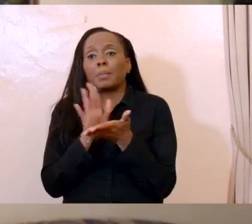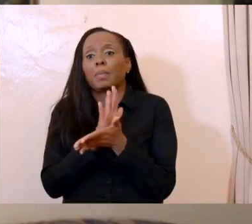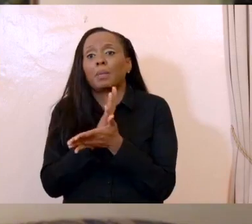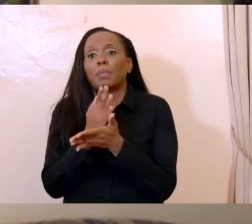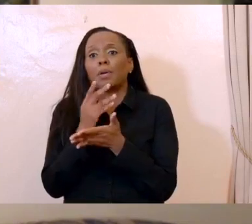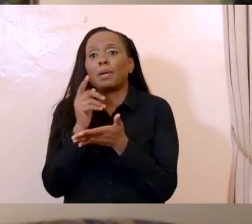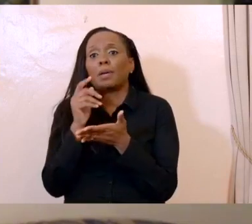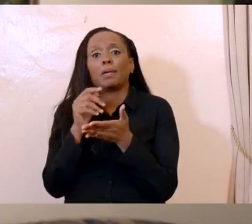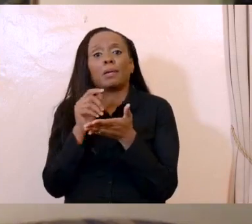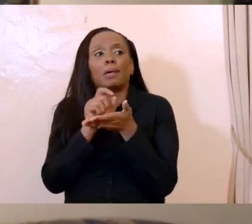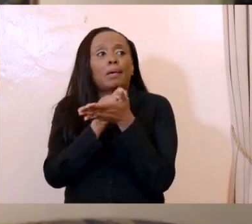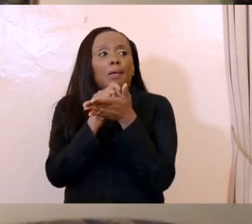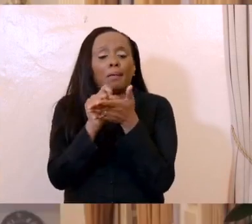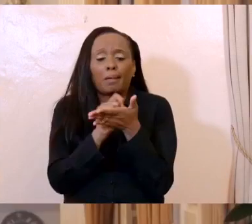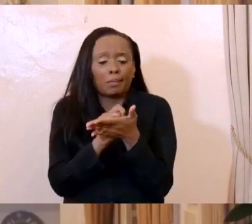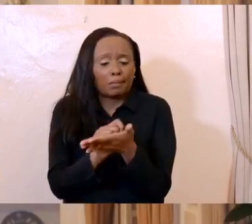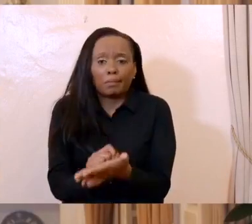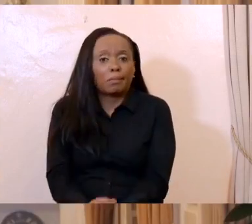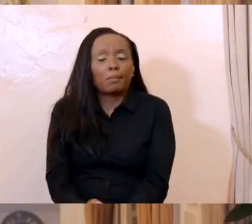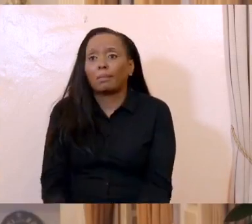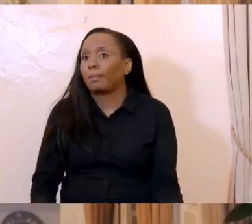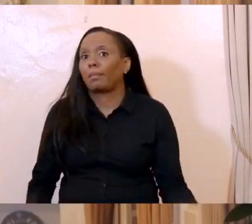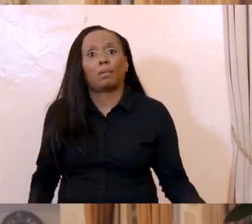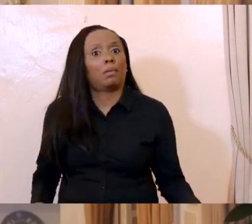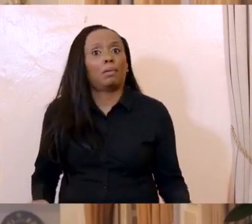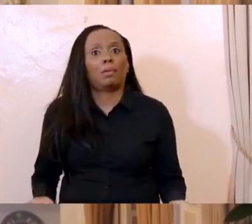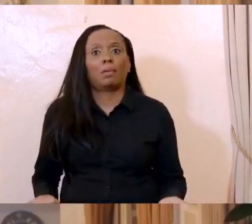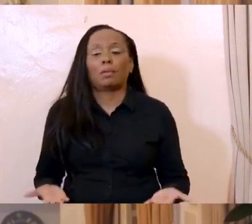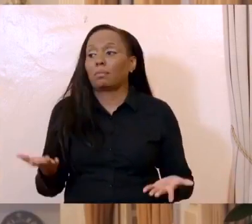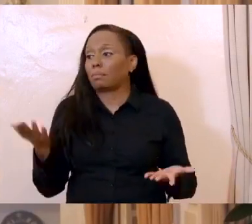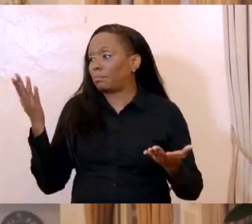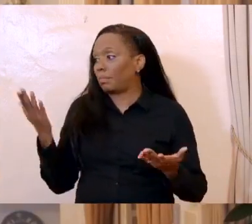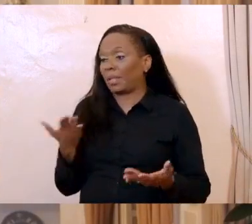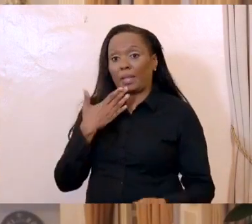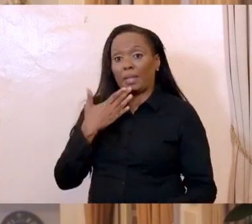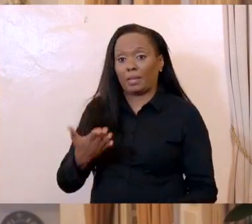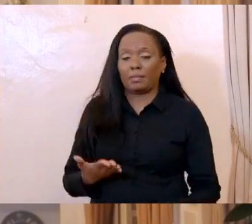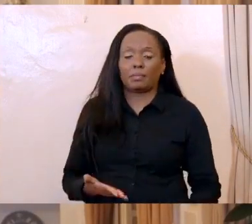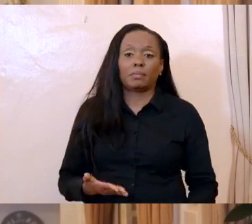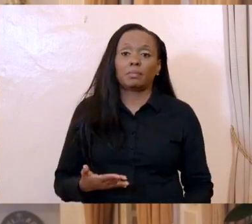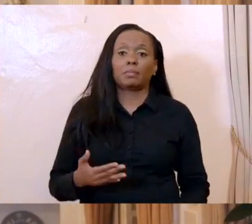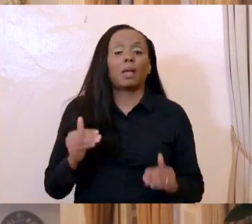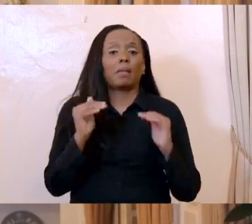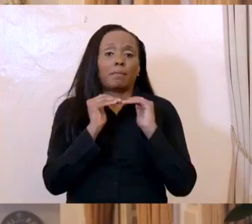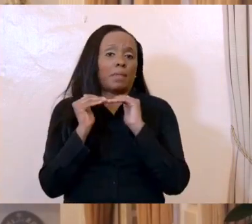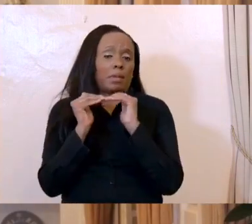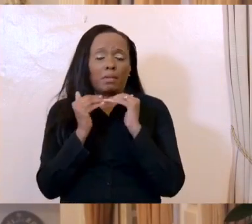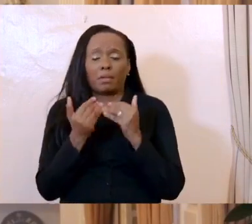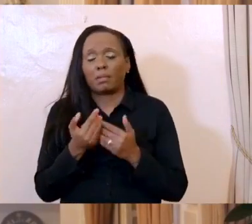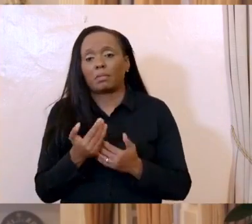number. Thank you, and I would say that is a fair comment.